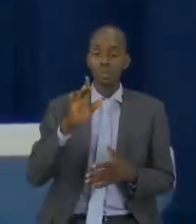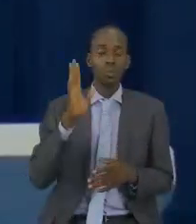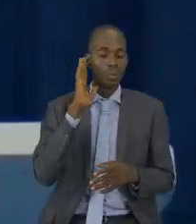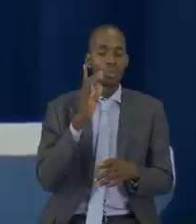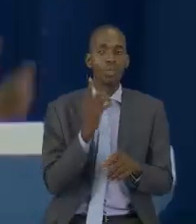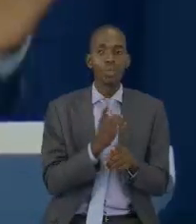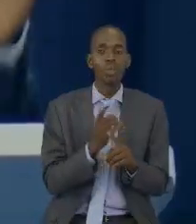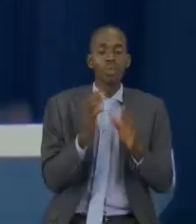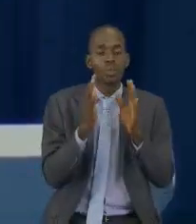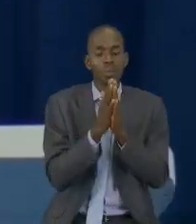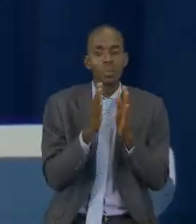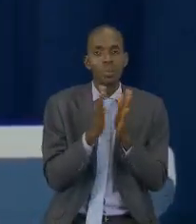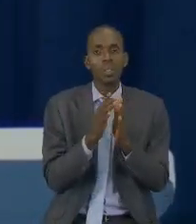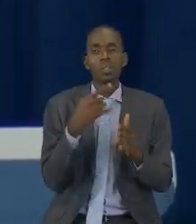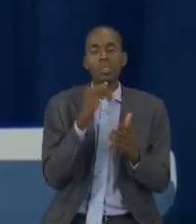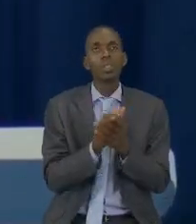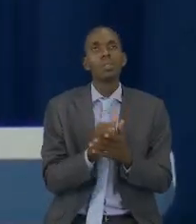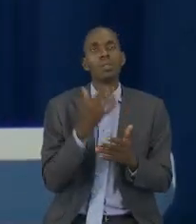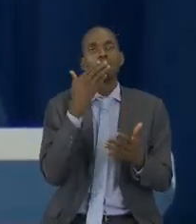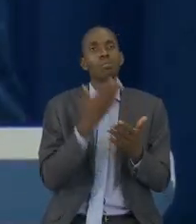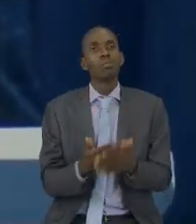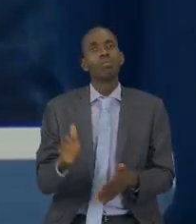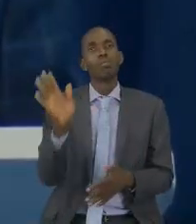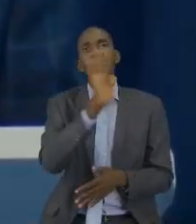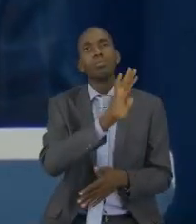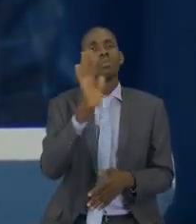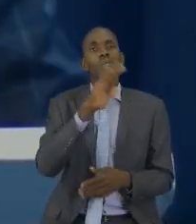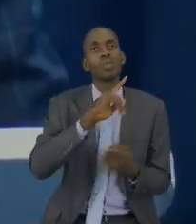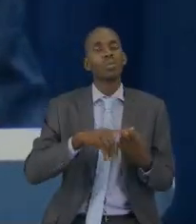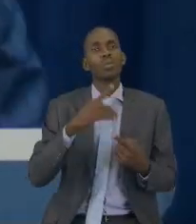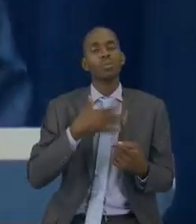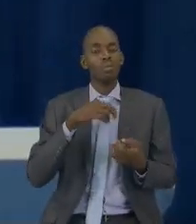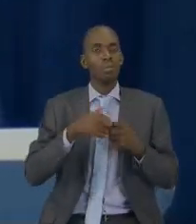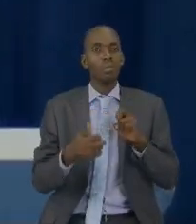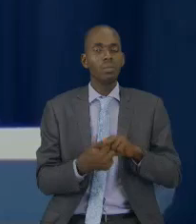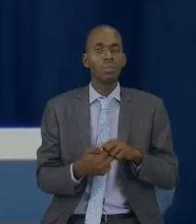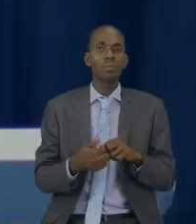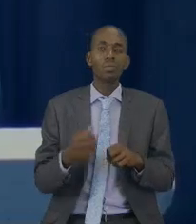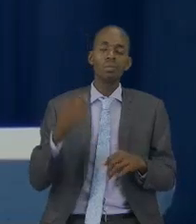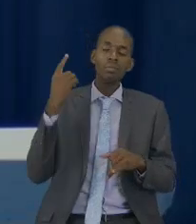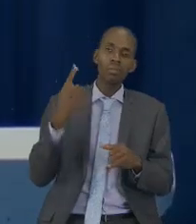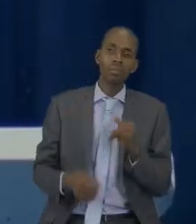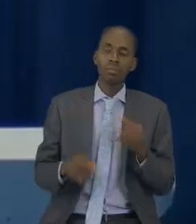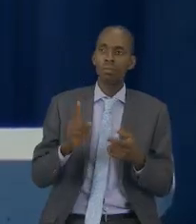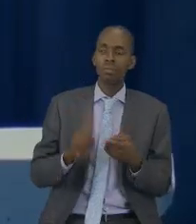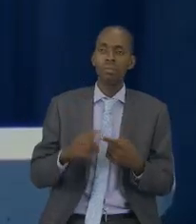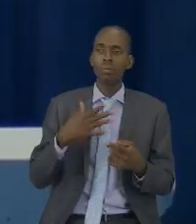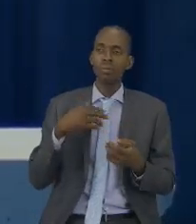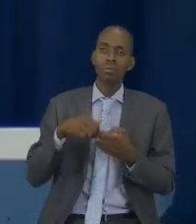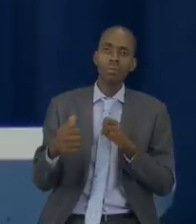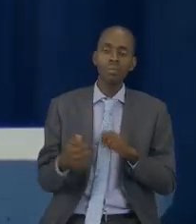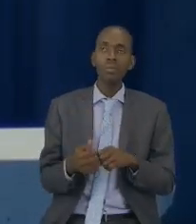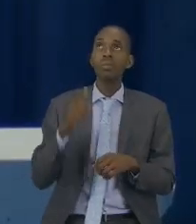saying bye-bye to this problem. God is going to do it again. In your life, in my